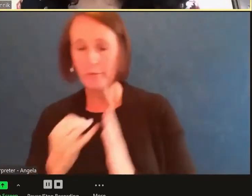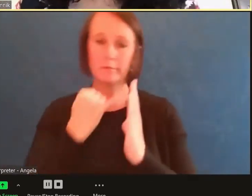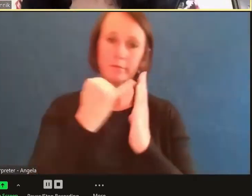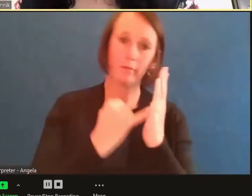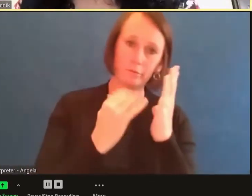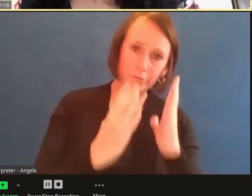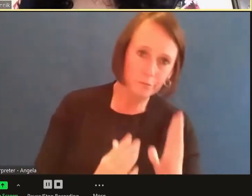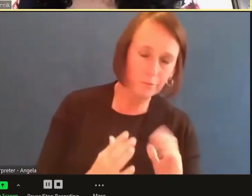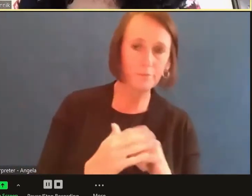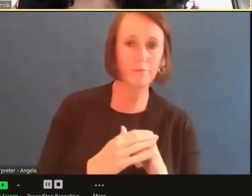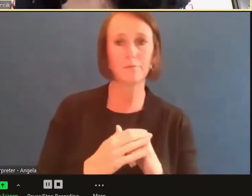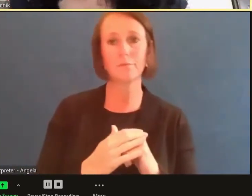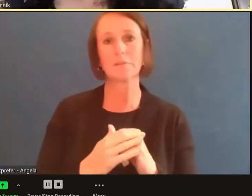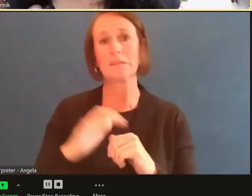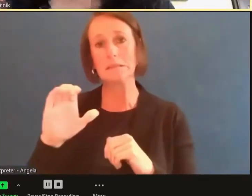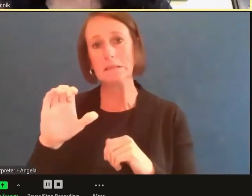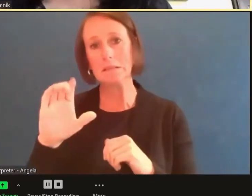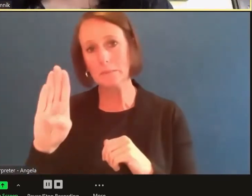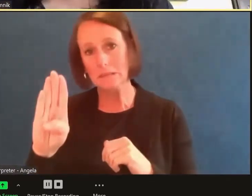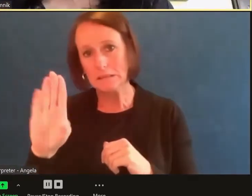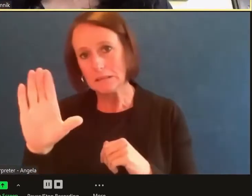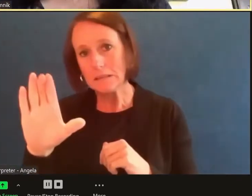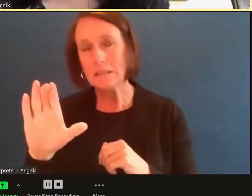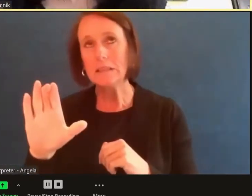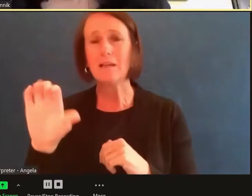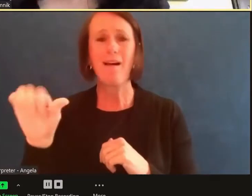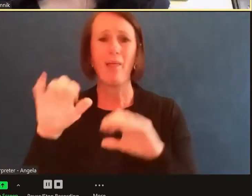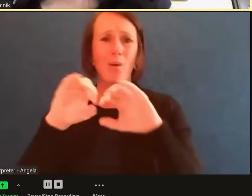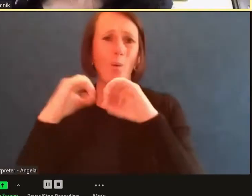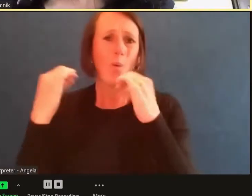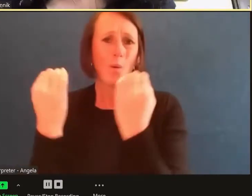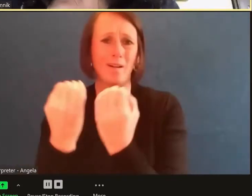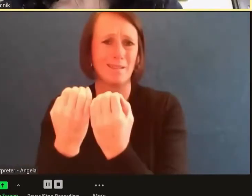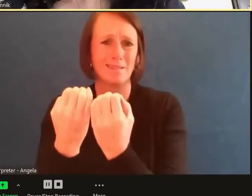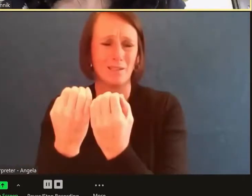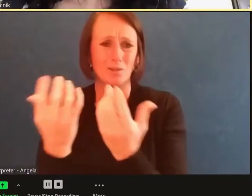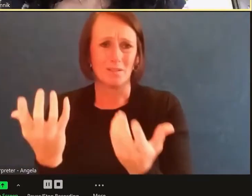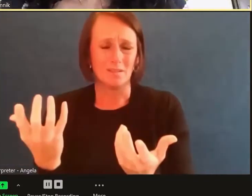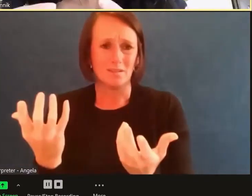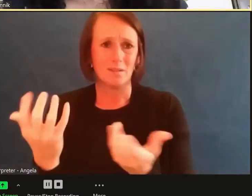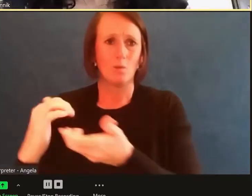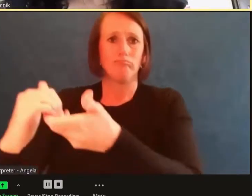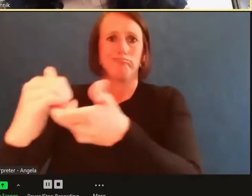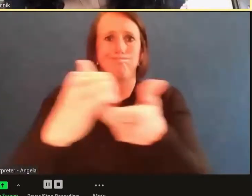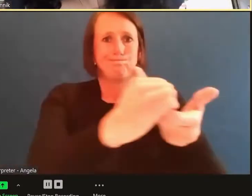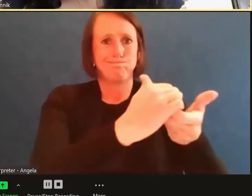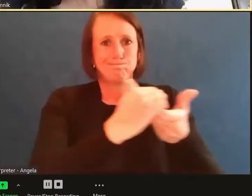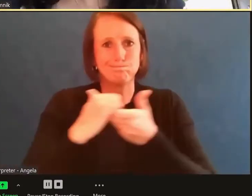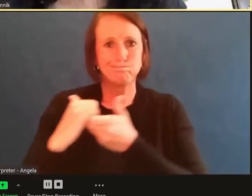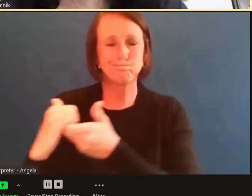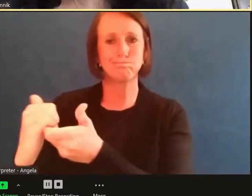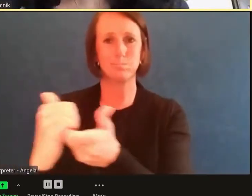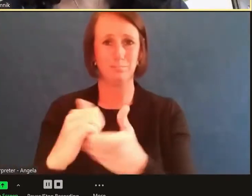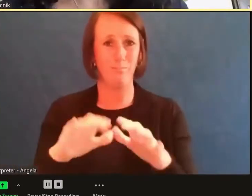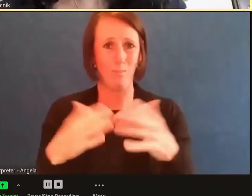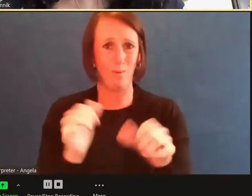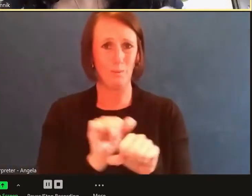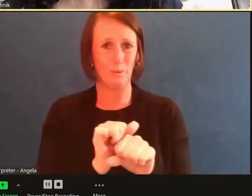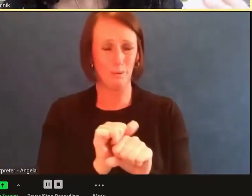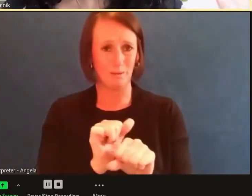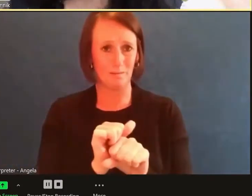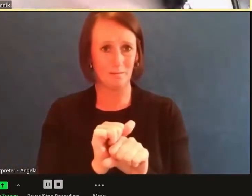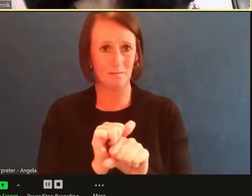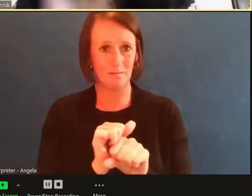like CCBC and other organizations, book awards. I mean, that takes a lot of work, I think.